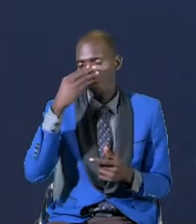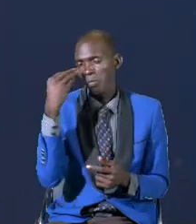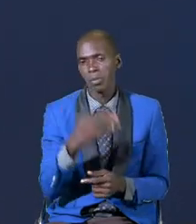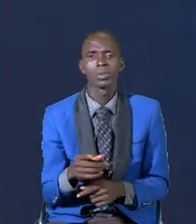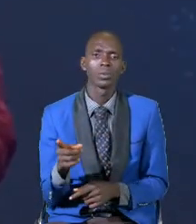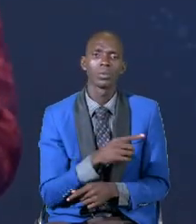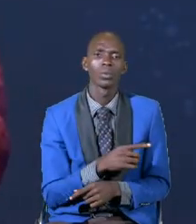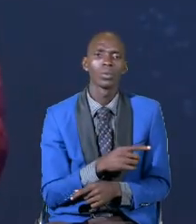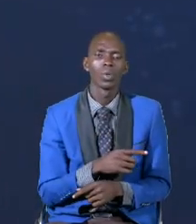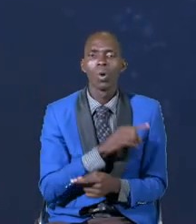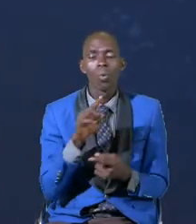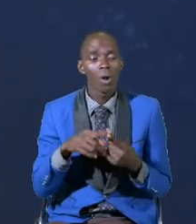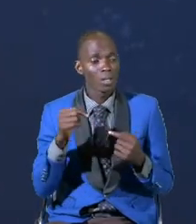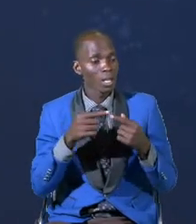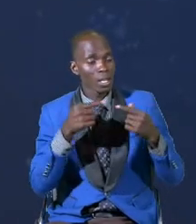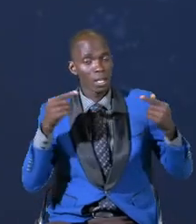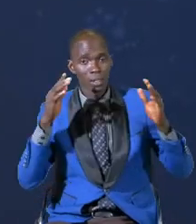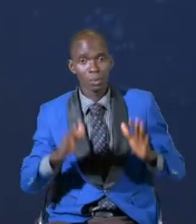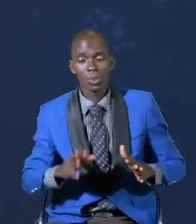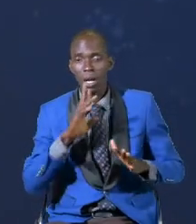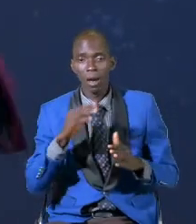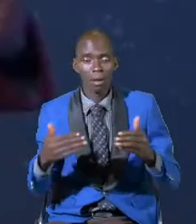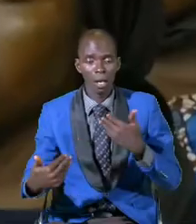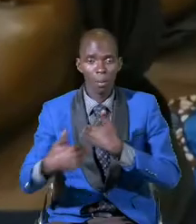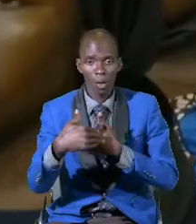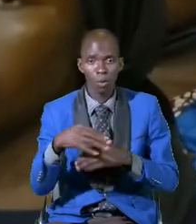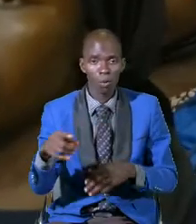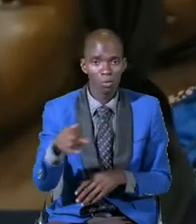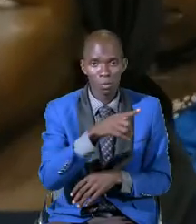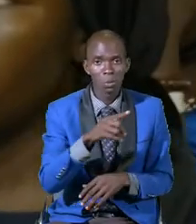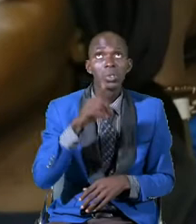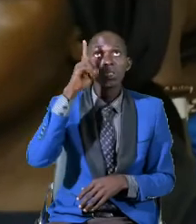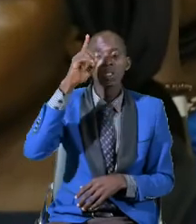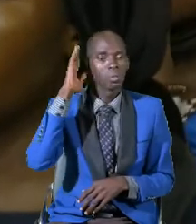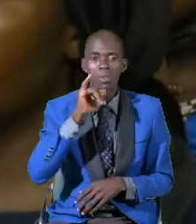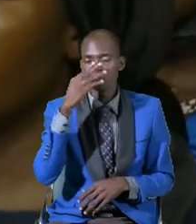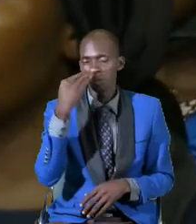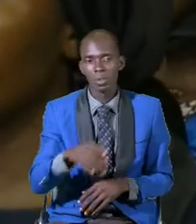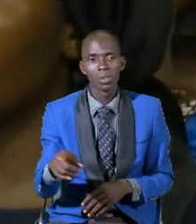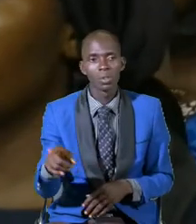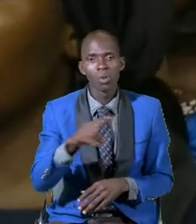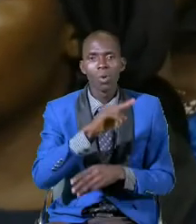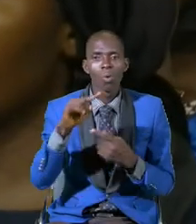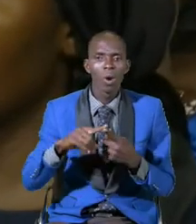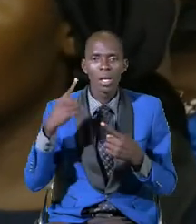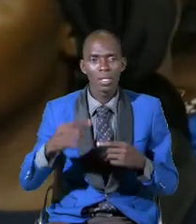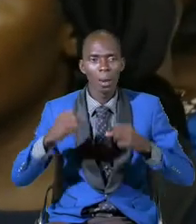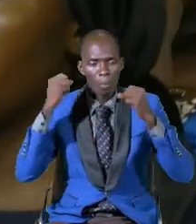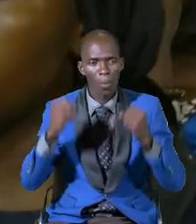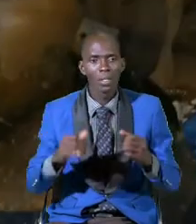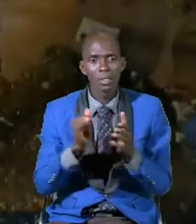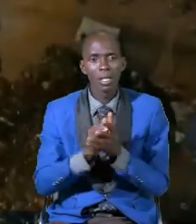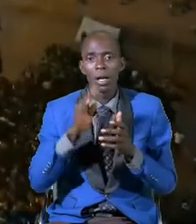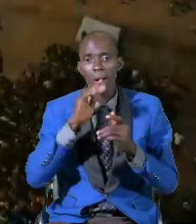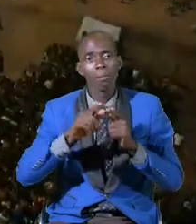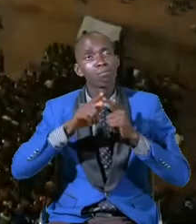feeling things are before you, I will not forsake you. When the powers that be, when they gather all their efforts and they